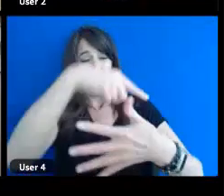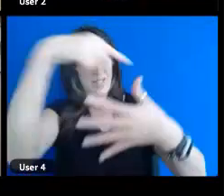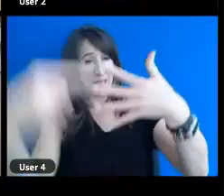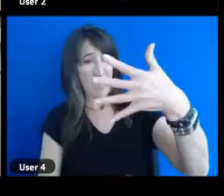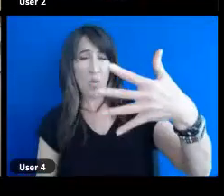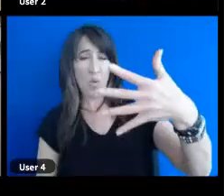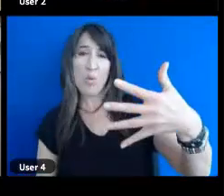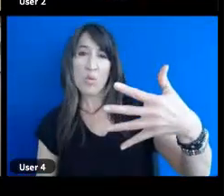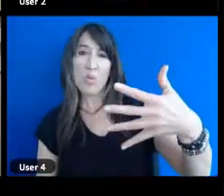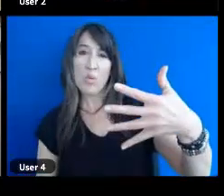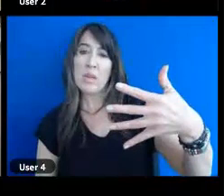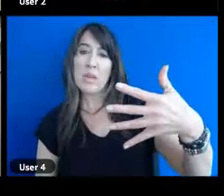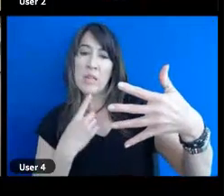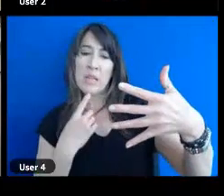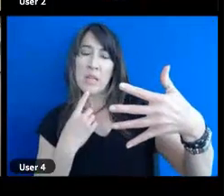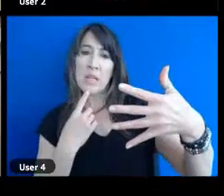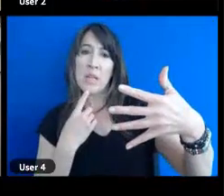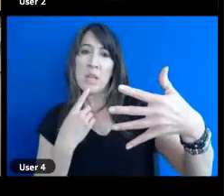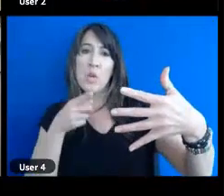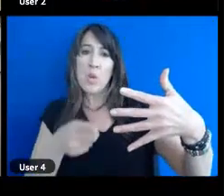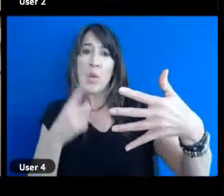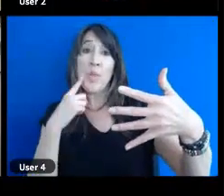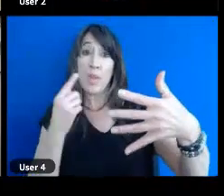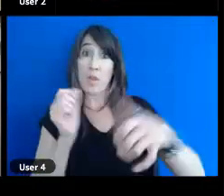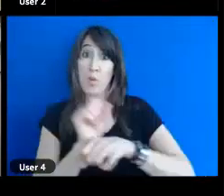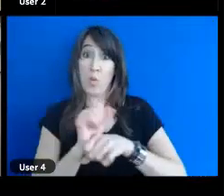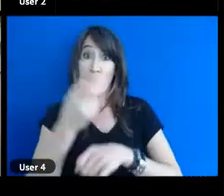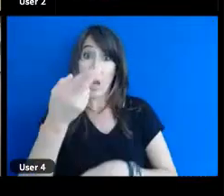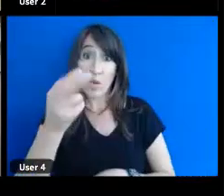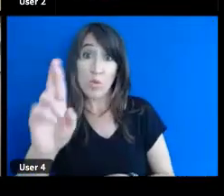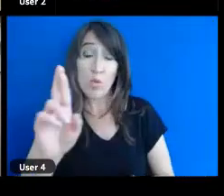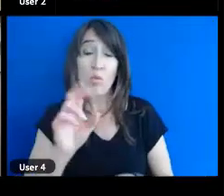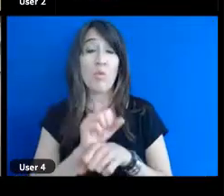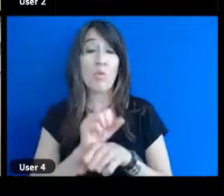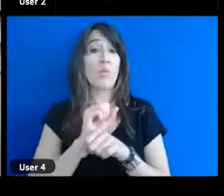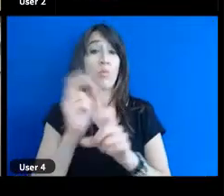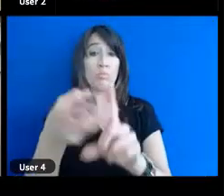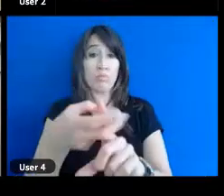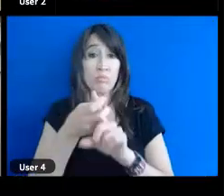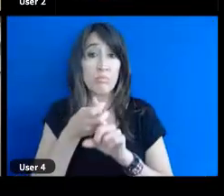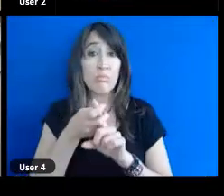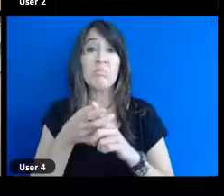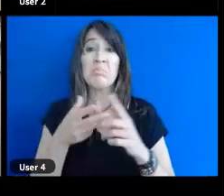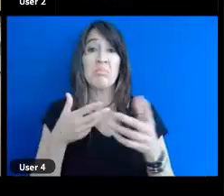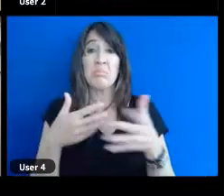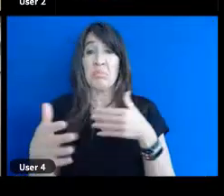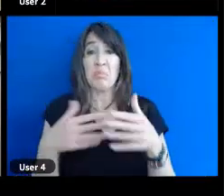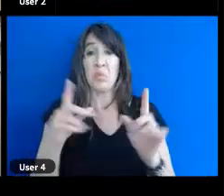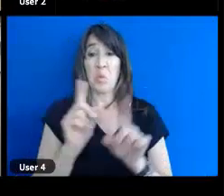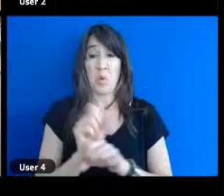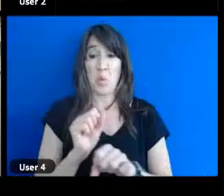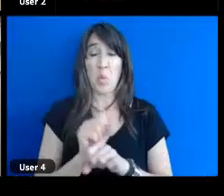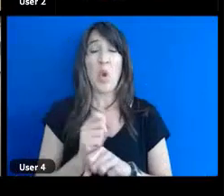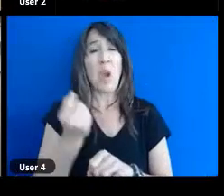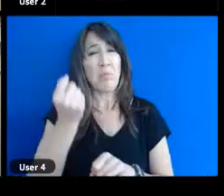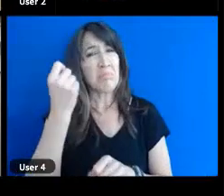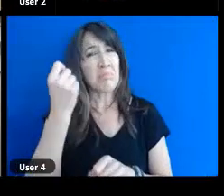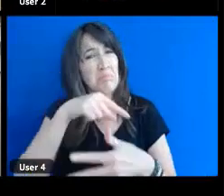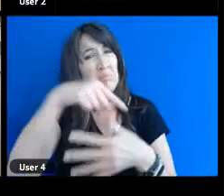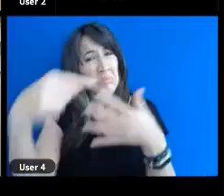perspective, because I think that when you see those 5, and if you've worked in human resources or recruitment